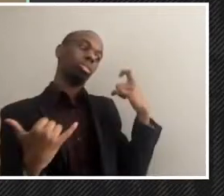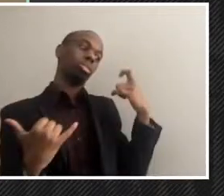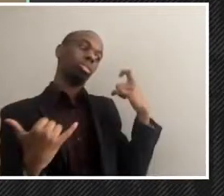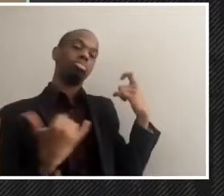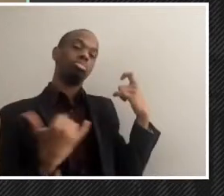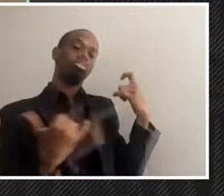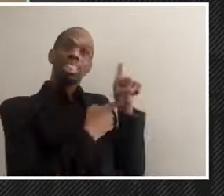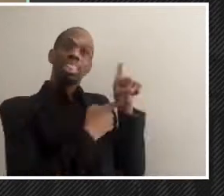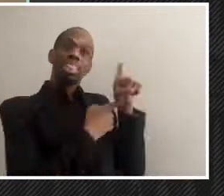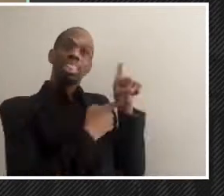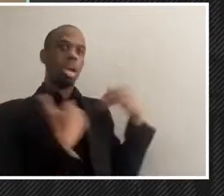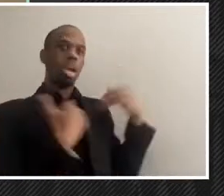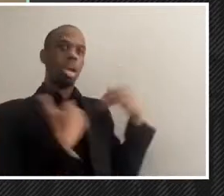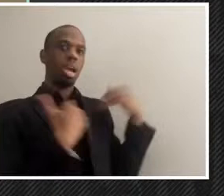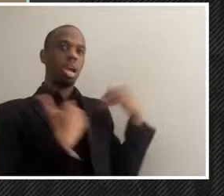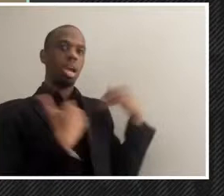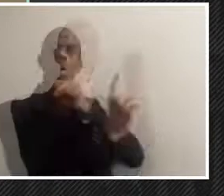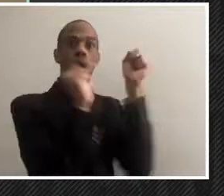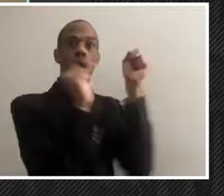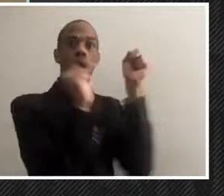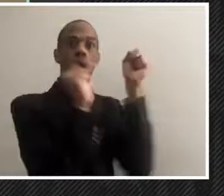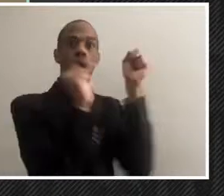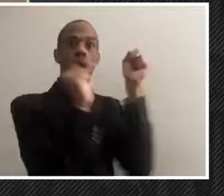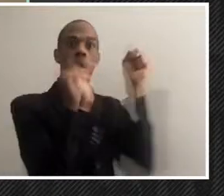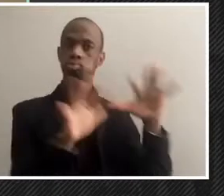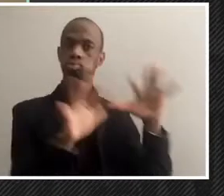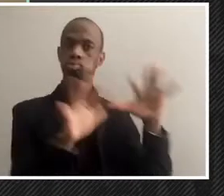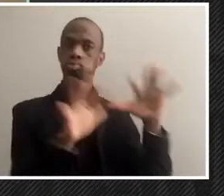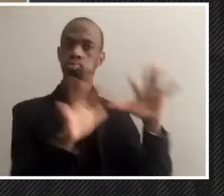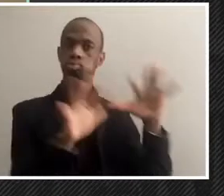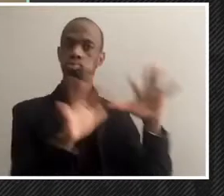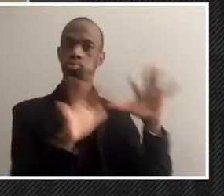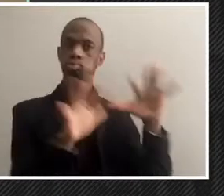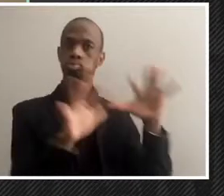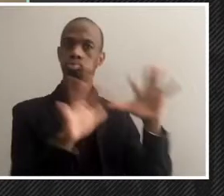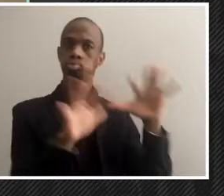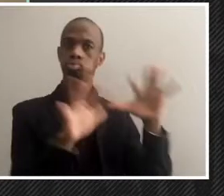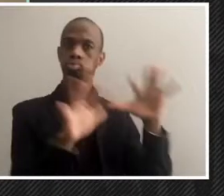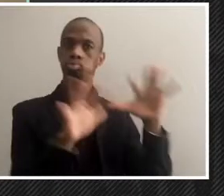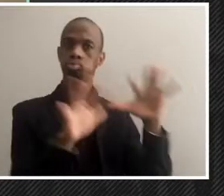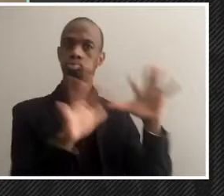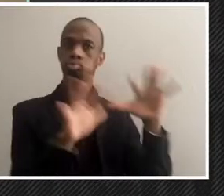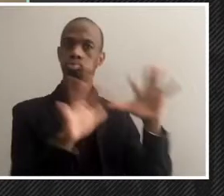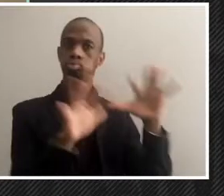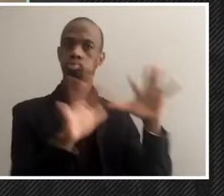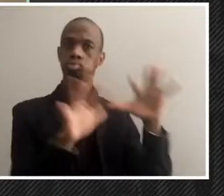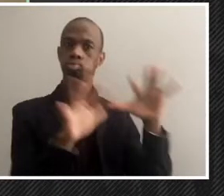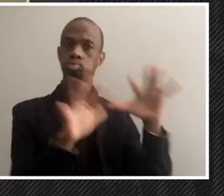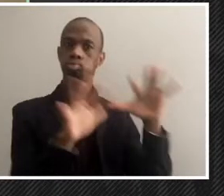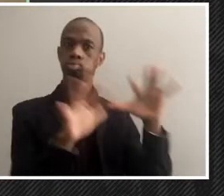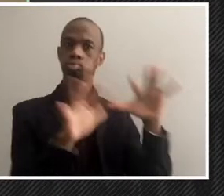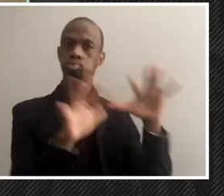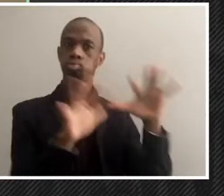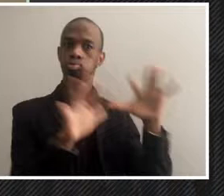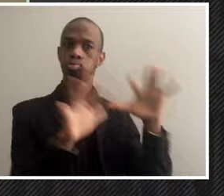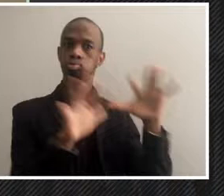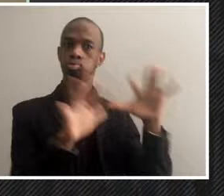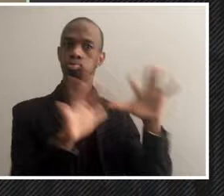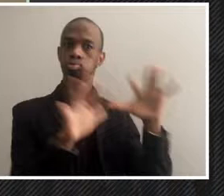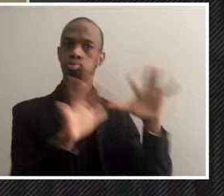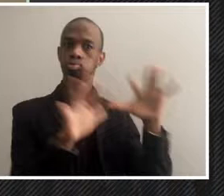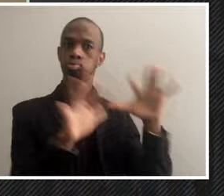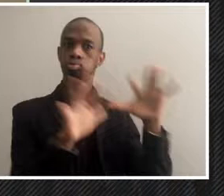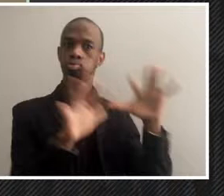programs in general are a really excellent example of this, because through these networks, young people are providing this safety net that they expect the